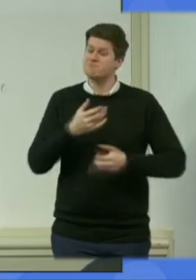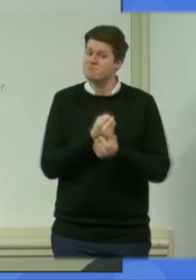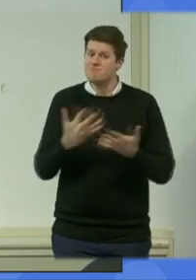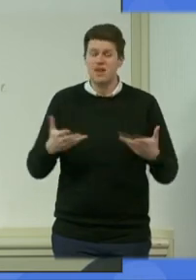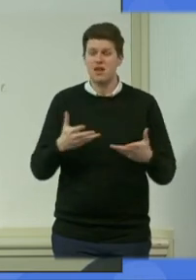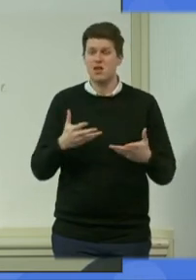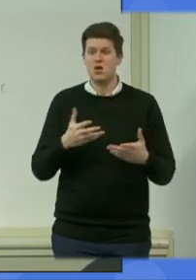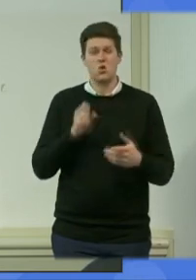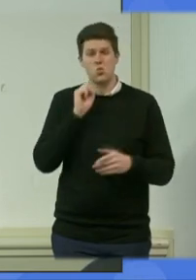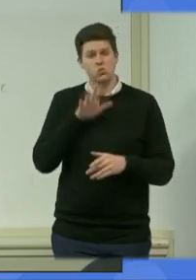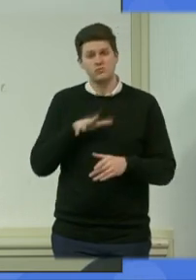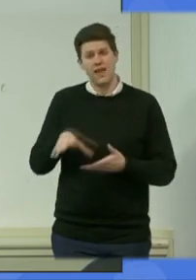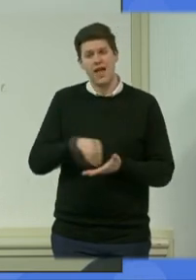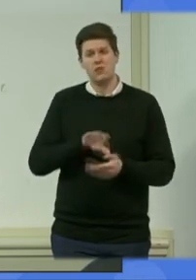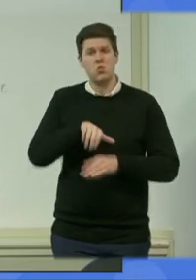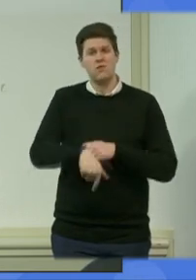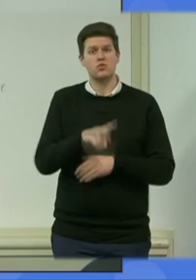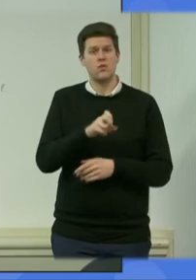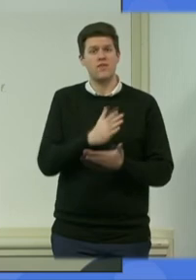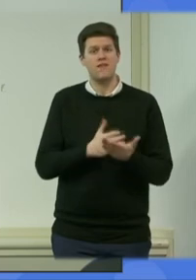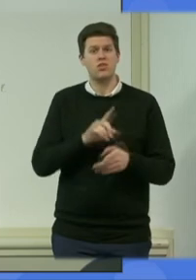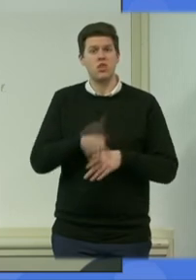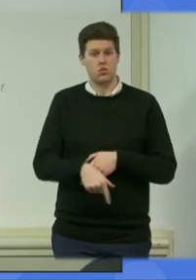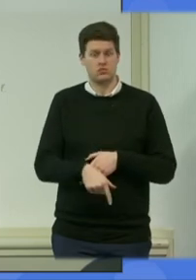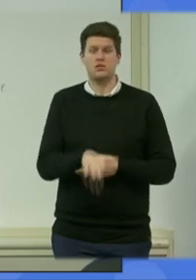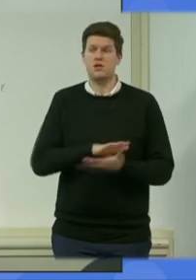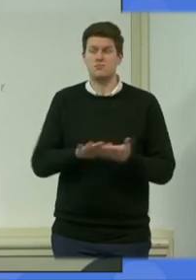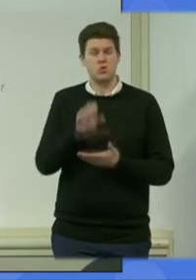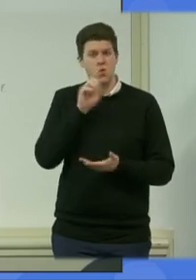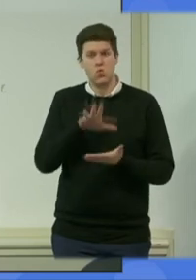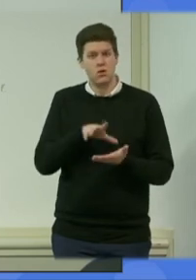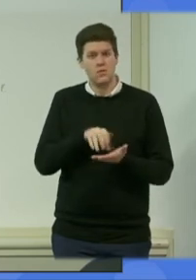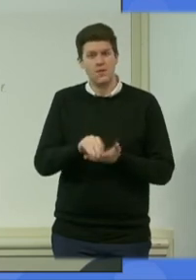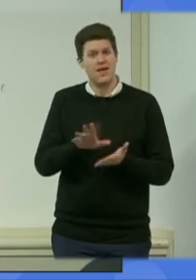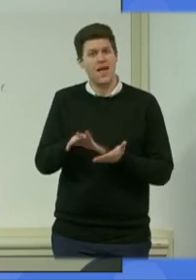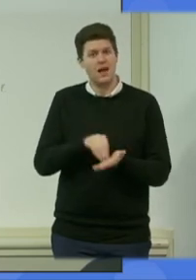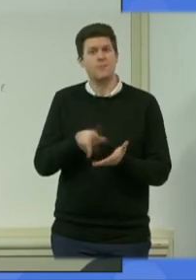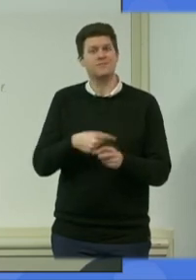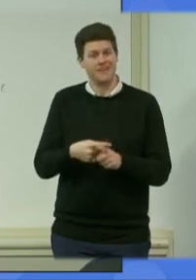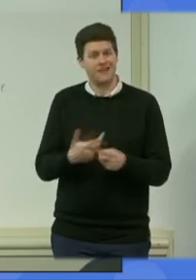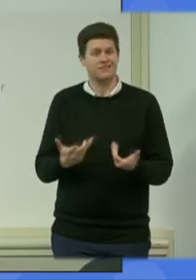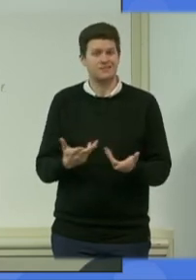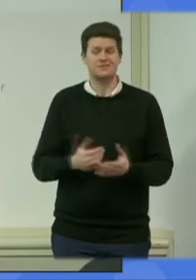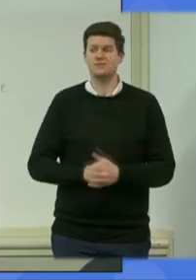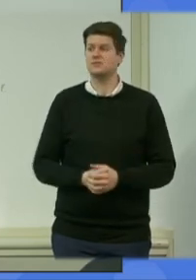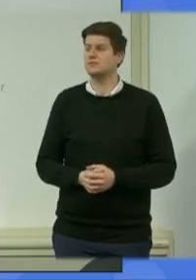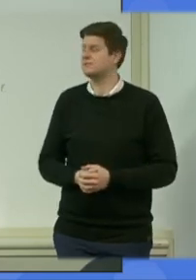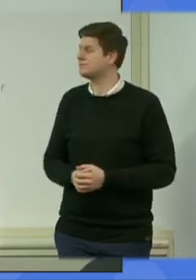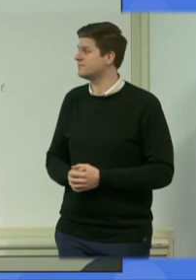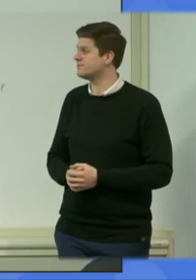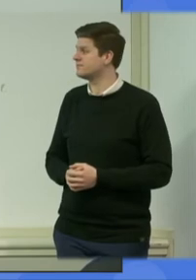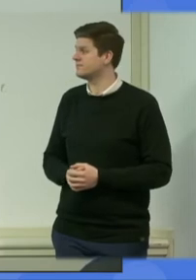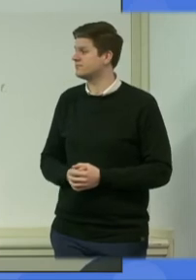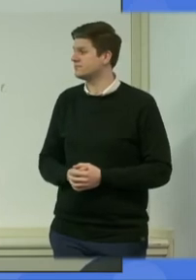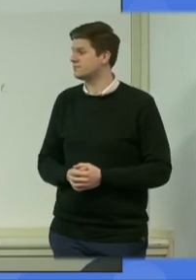system. So actually, how much of a direct effect tax can have potentially is quite small. But one of its